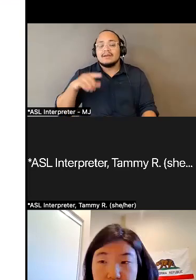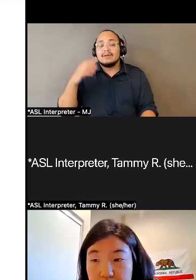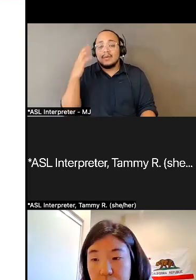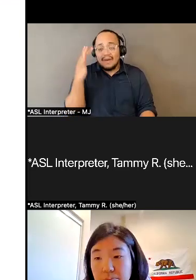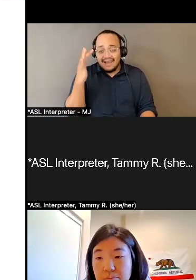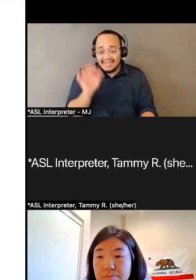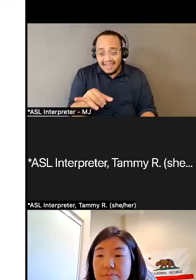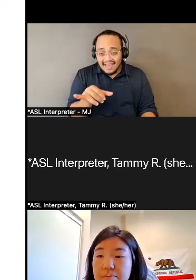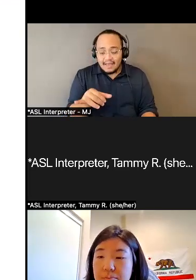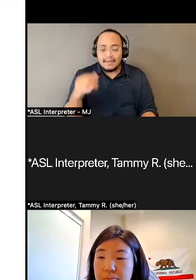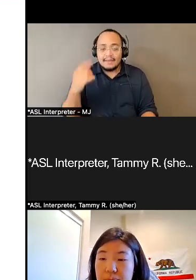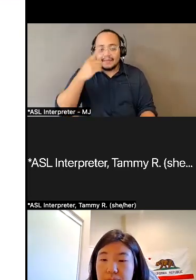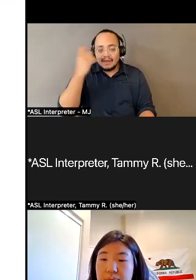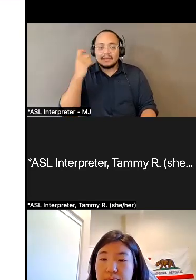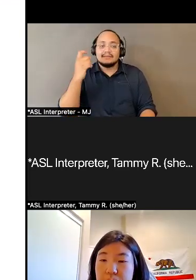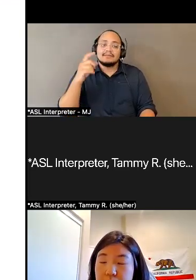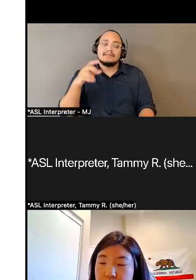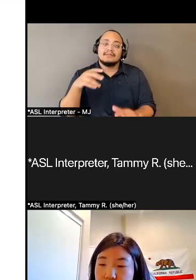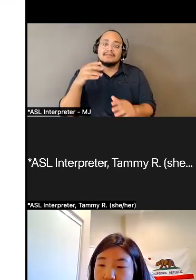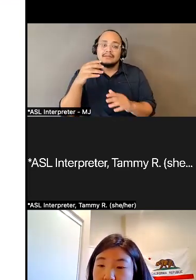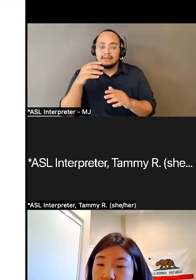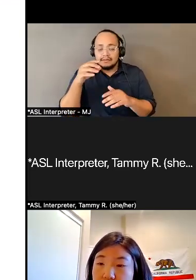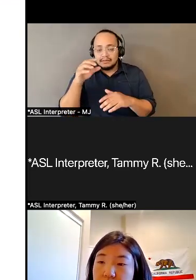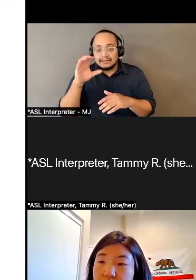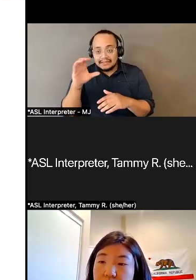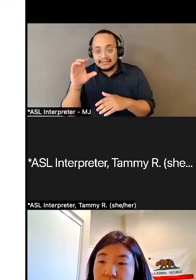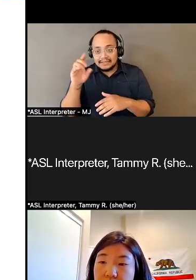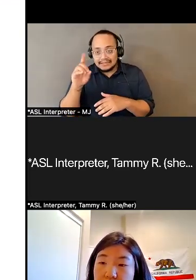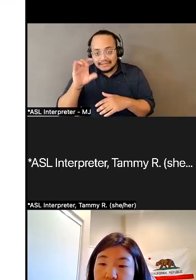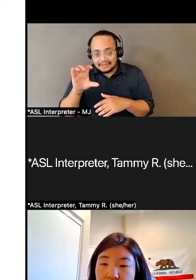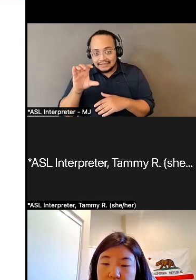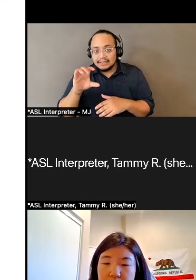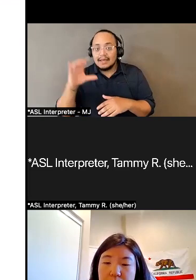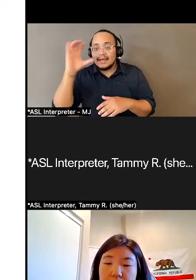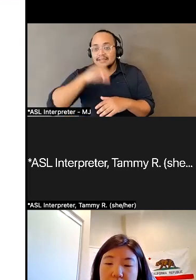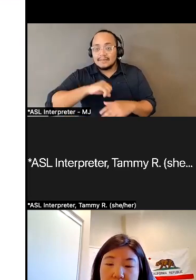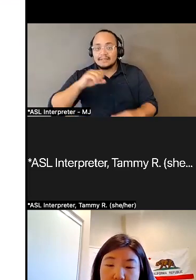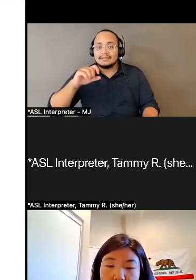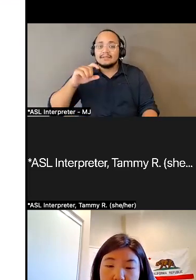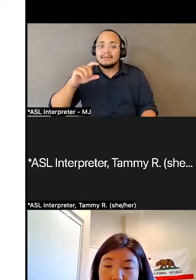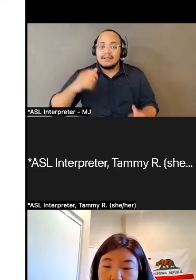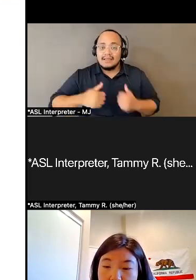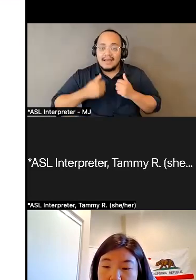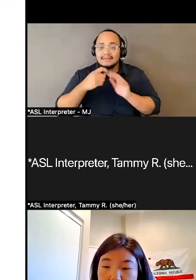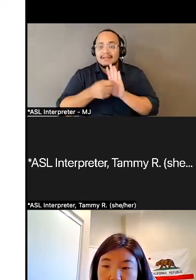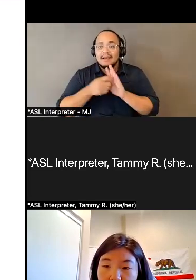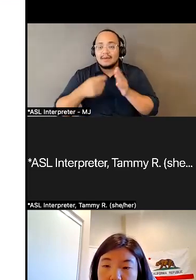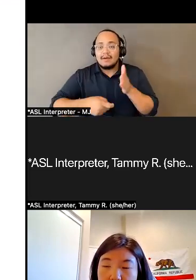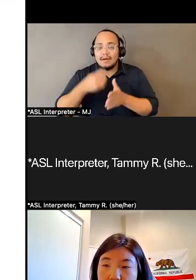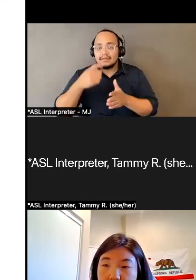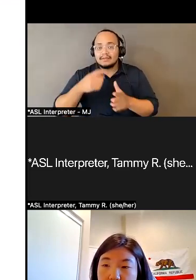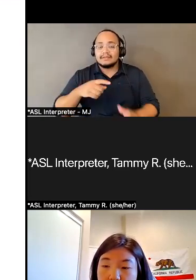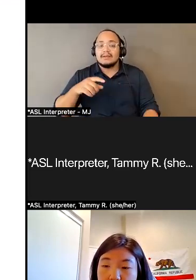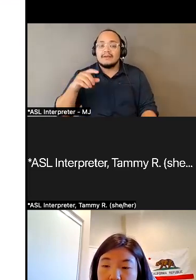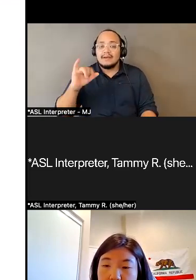is incredibly expensive. The CDC estimates that the lifetime cost of intimate